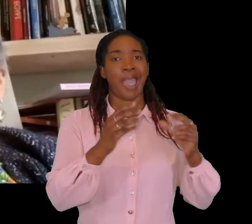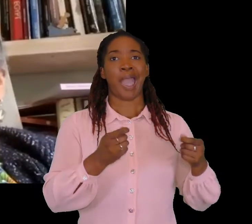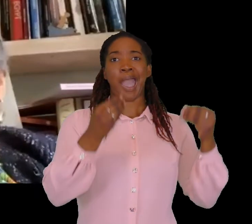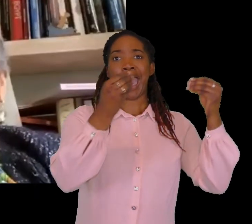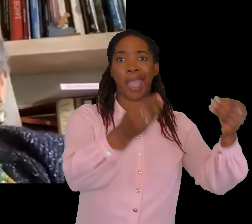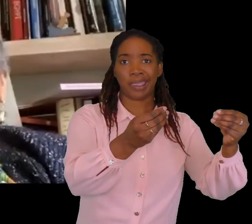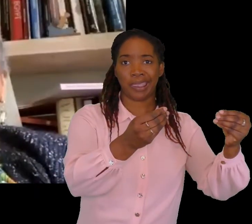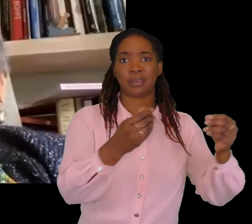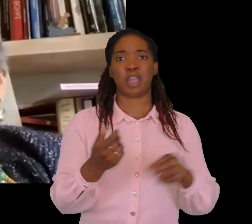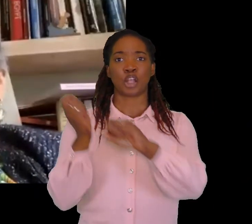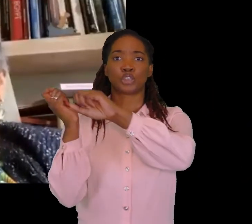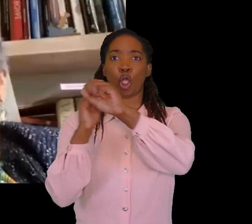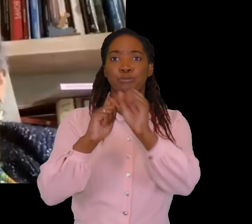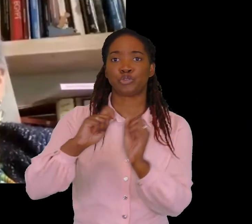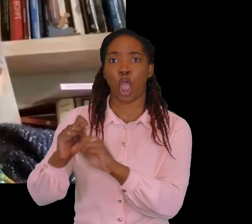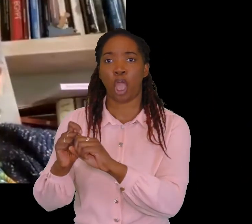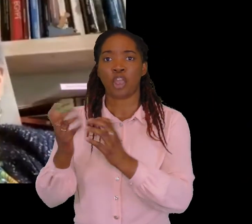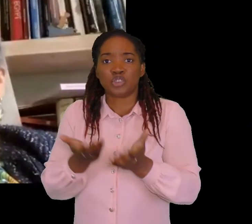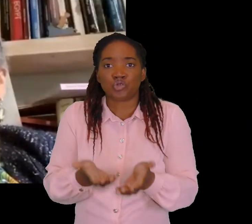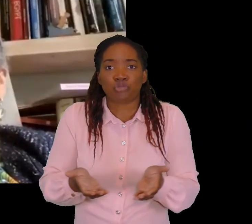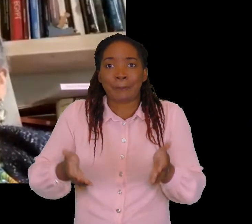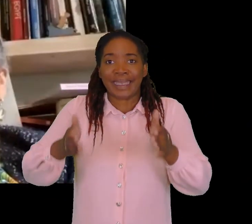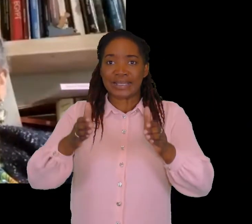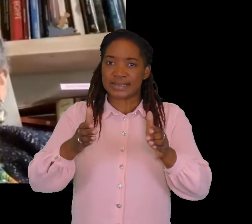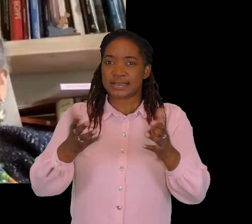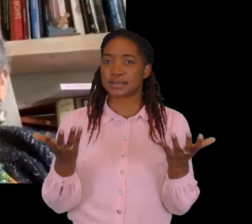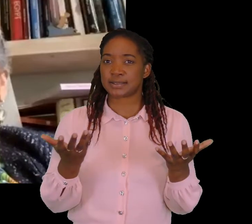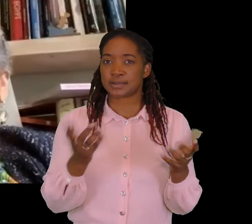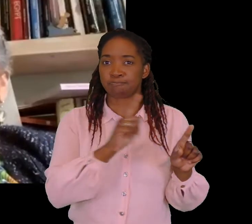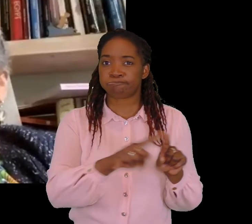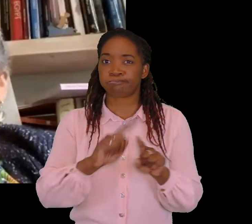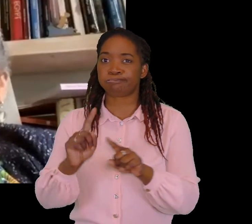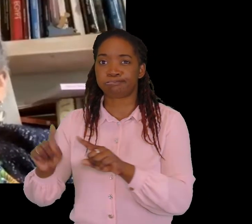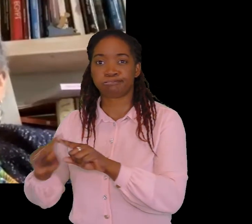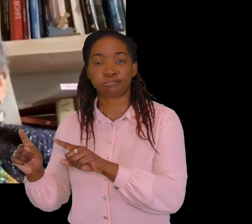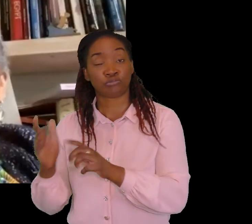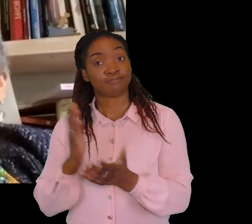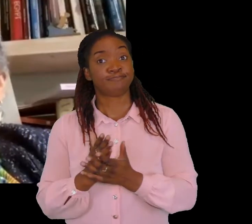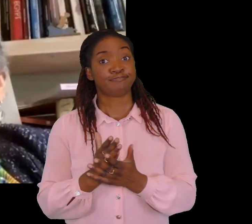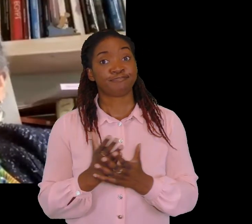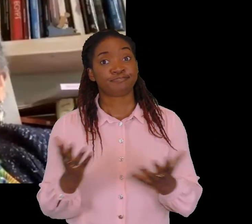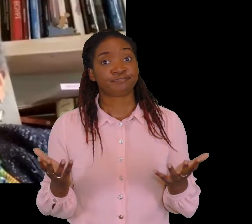with sculpture, with ceramics, to so you're